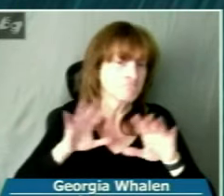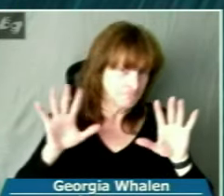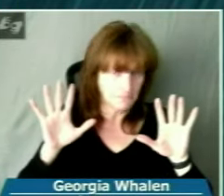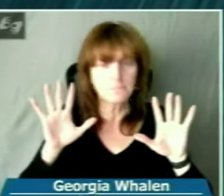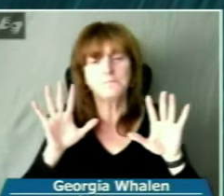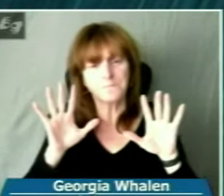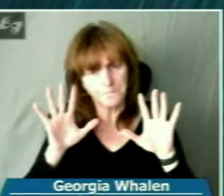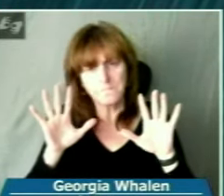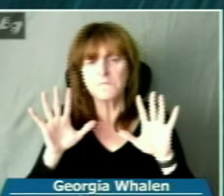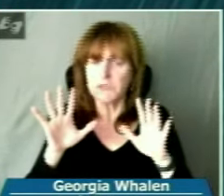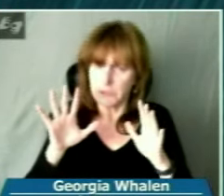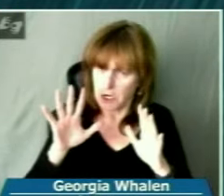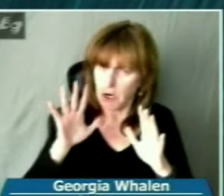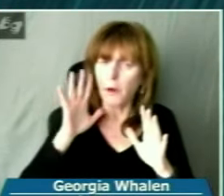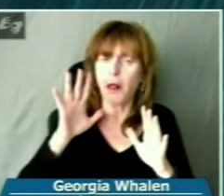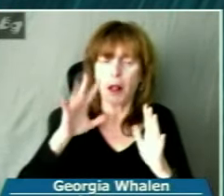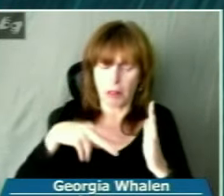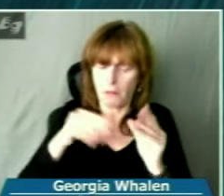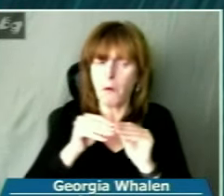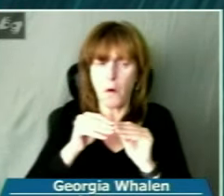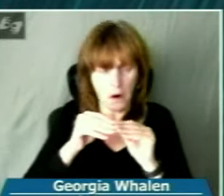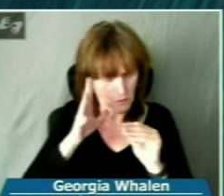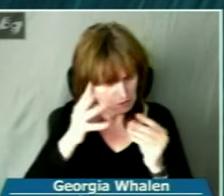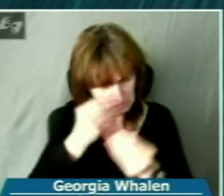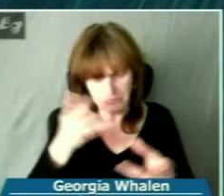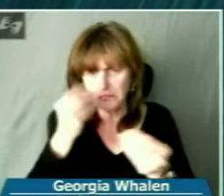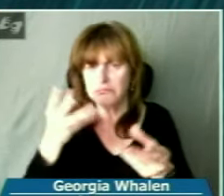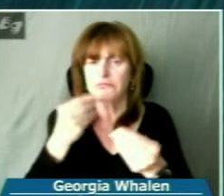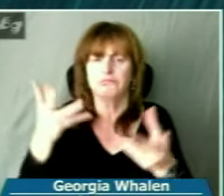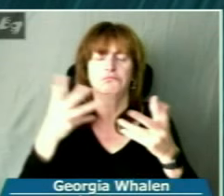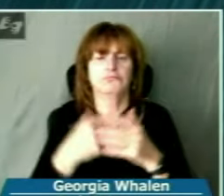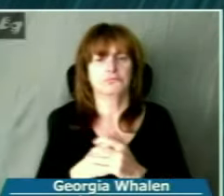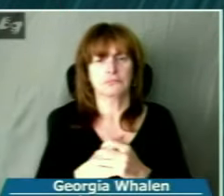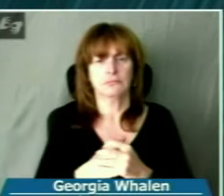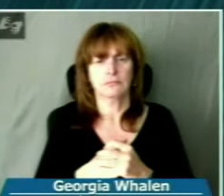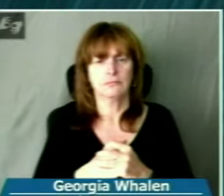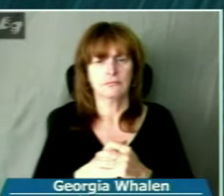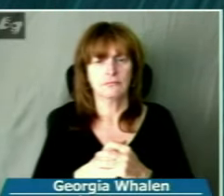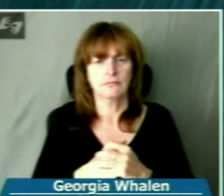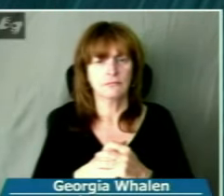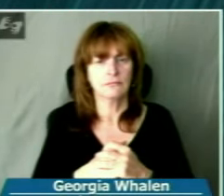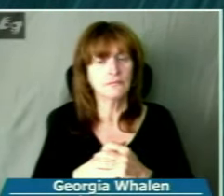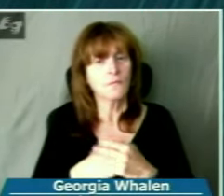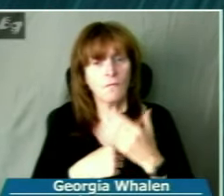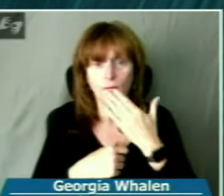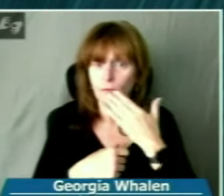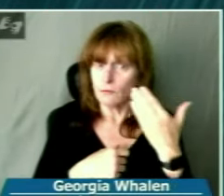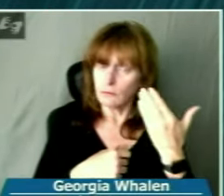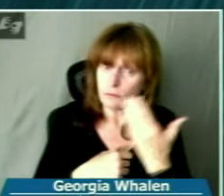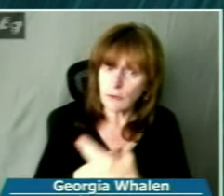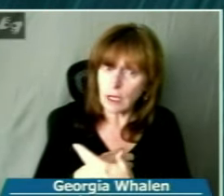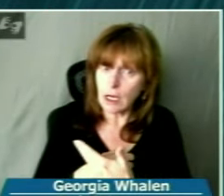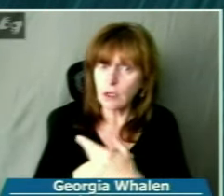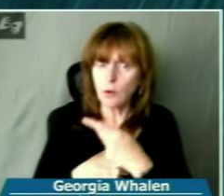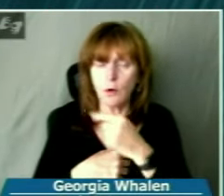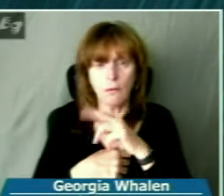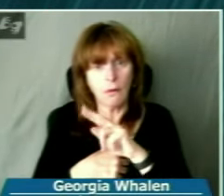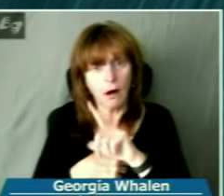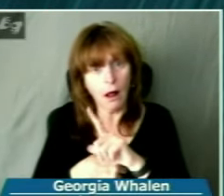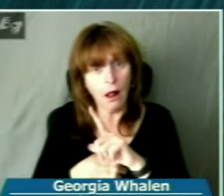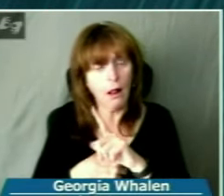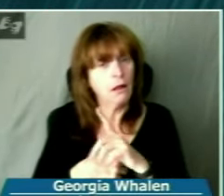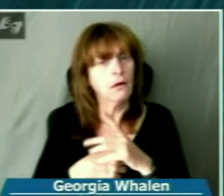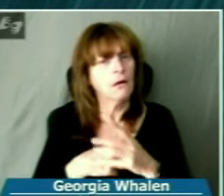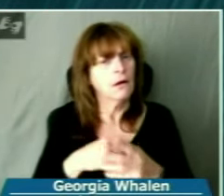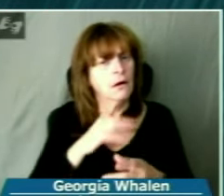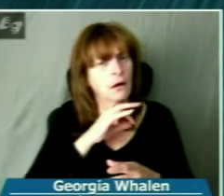2 weeks. Wonderful stuff. Thank you very much for that update, Paul. We will continue on now. Mr. Mayor, earlier today, and I know